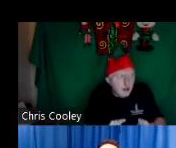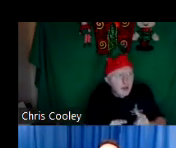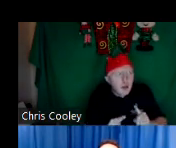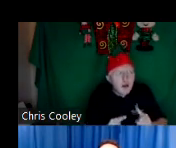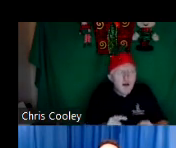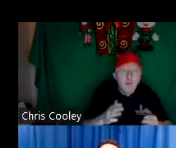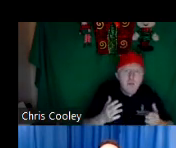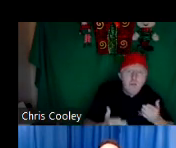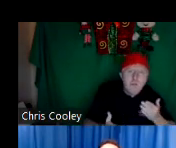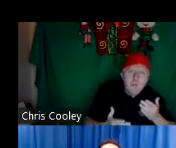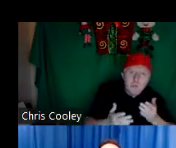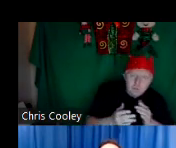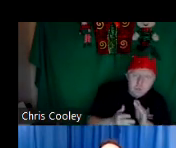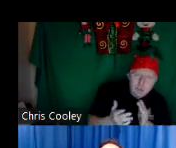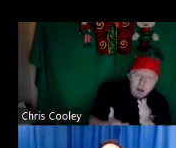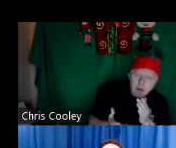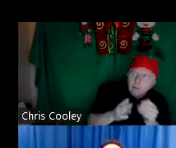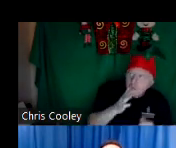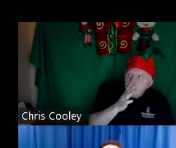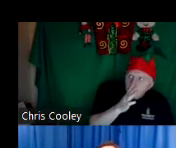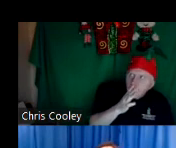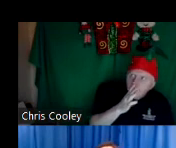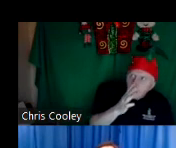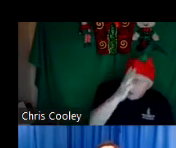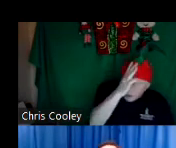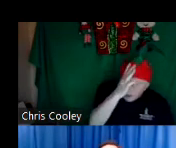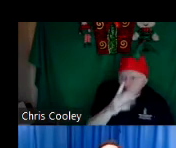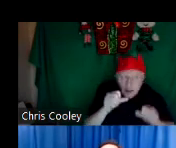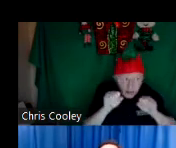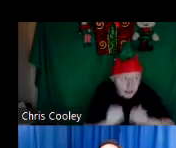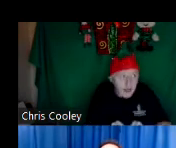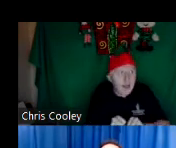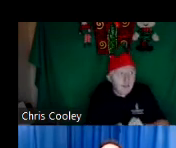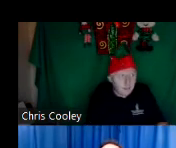you if you have this GPS tracker.